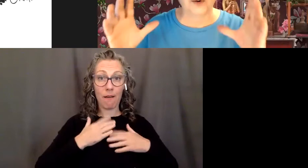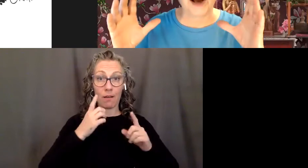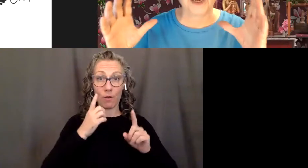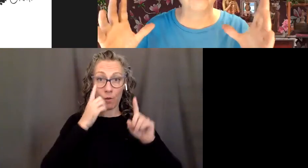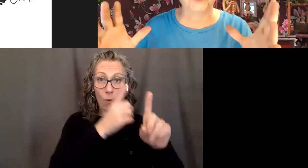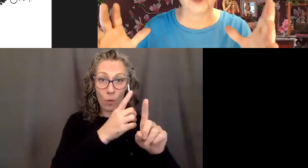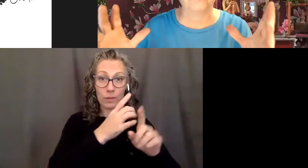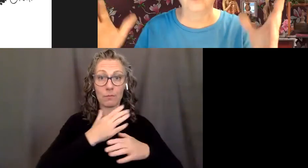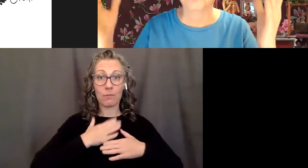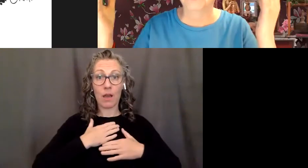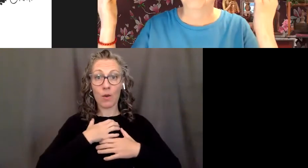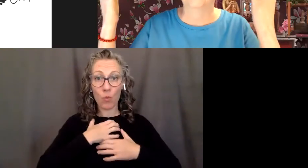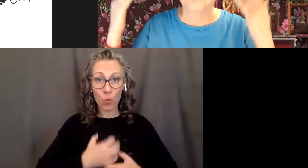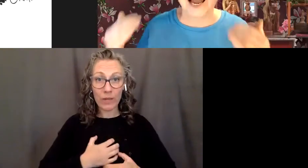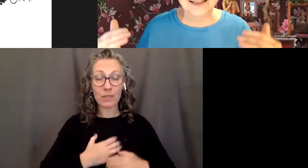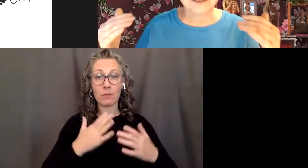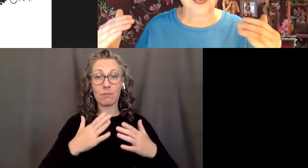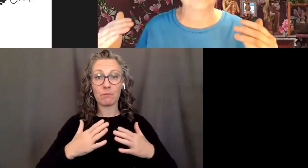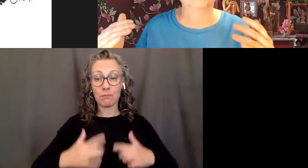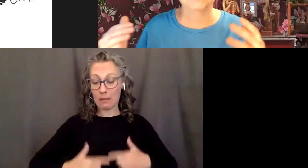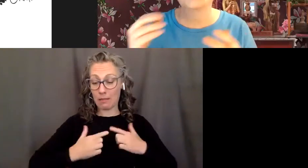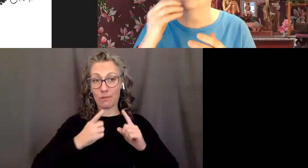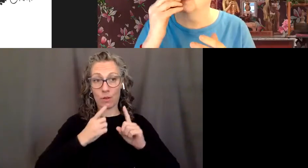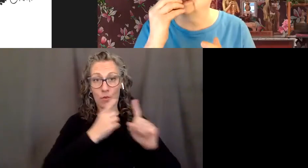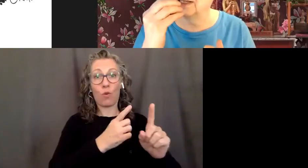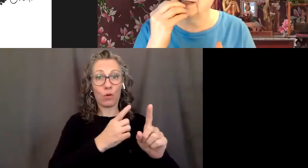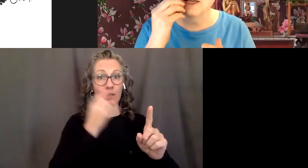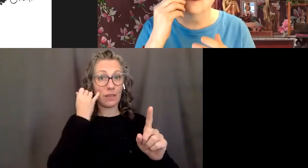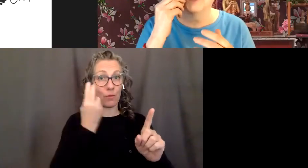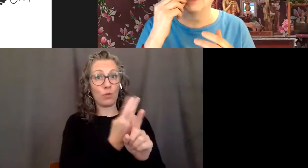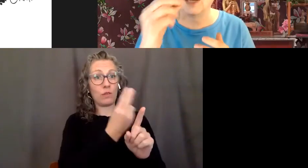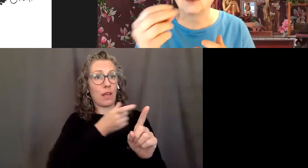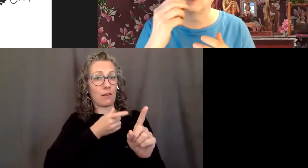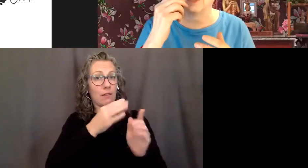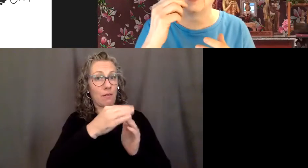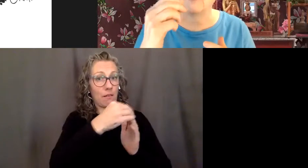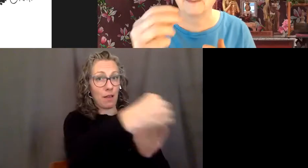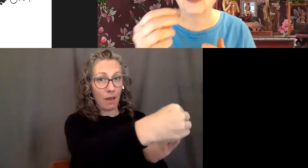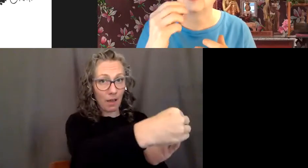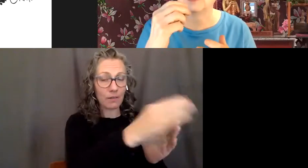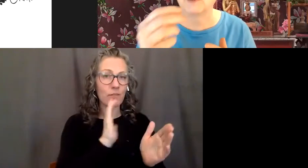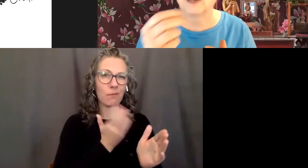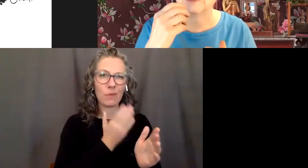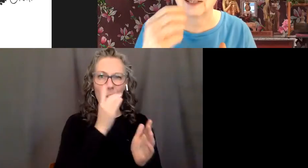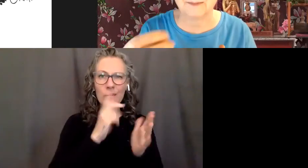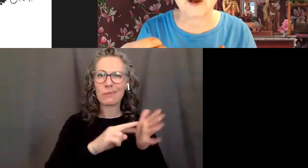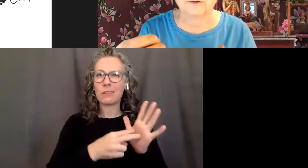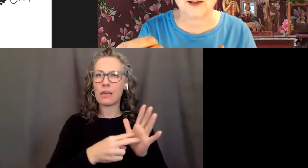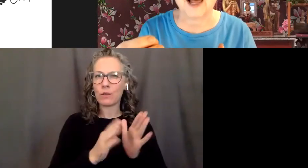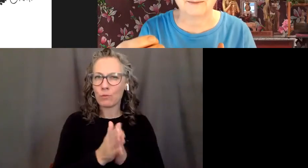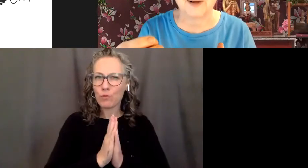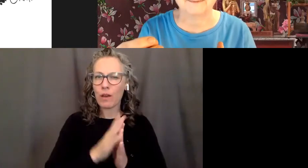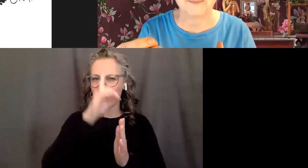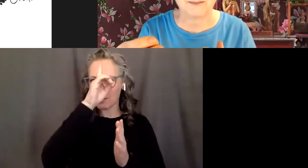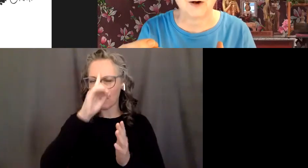for how my life should unfold, if that is the guiding principle for the things, for the intentions and affirmations and prayers that come out of